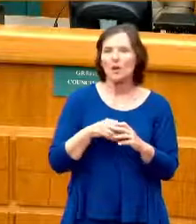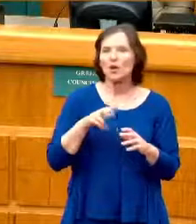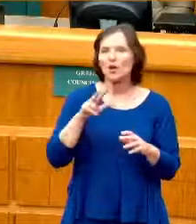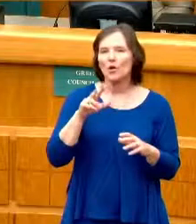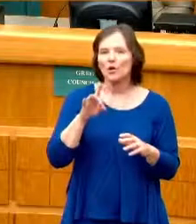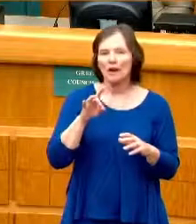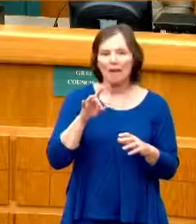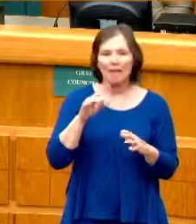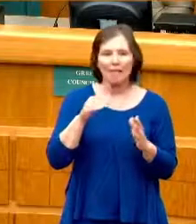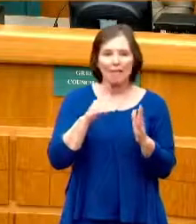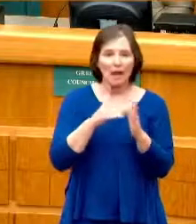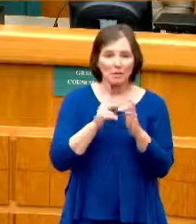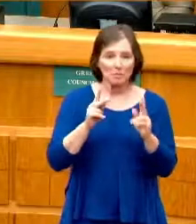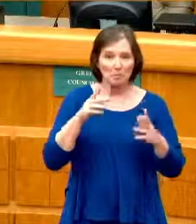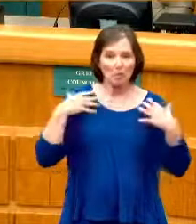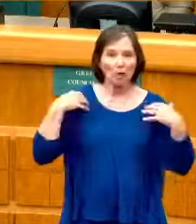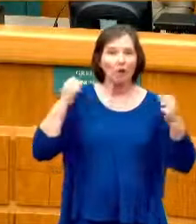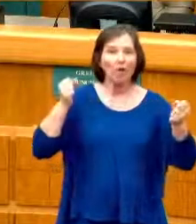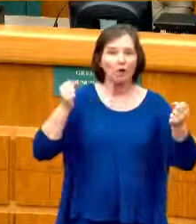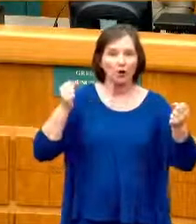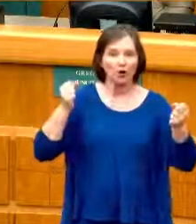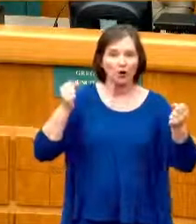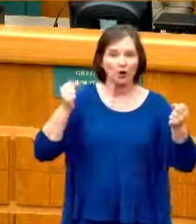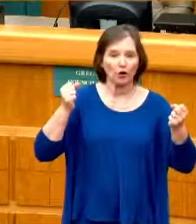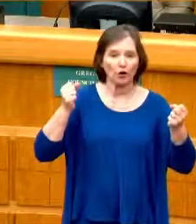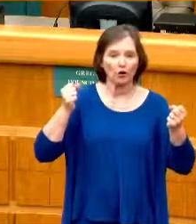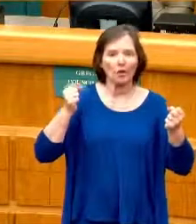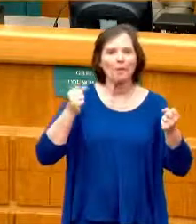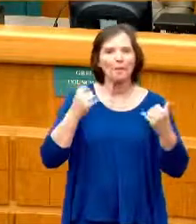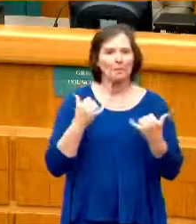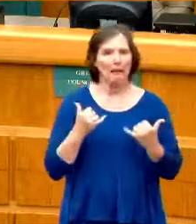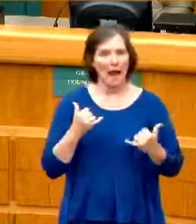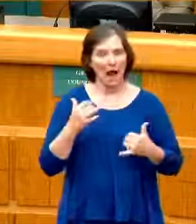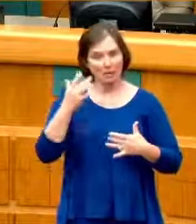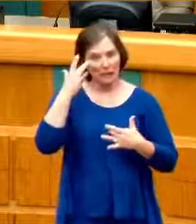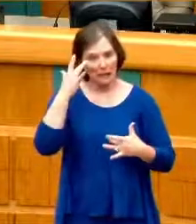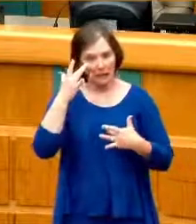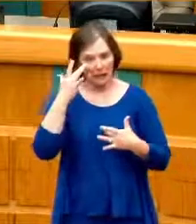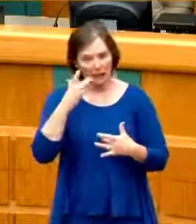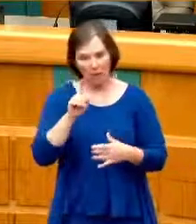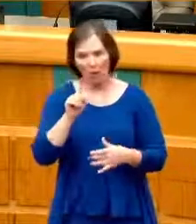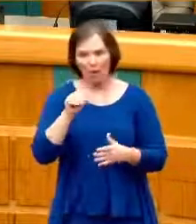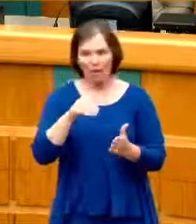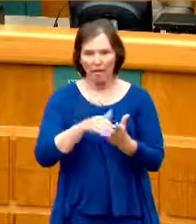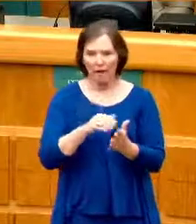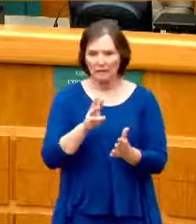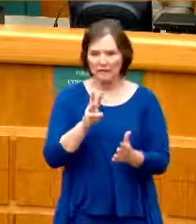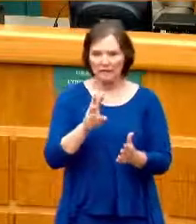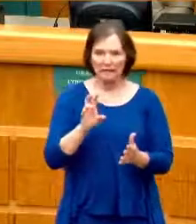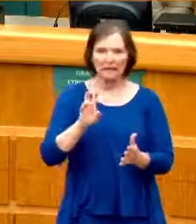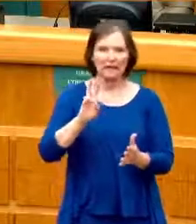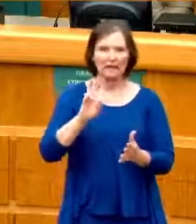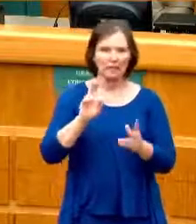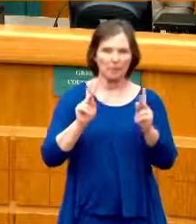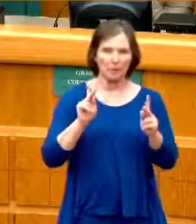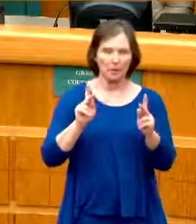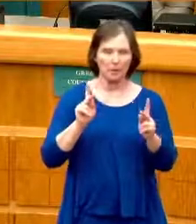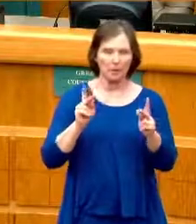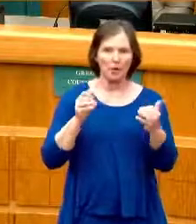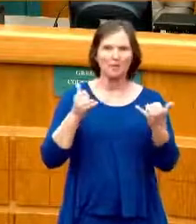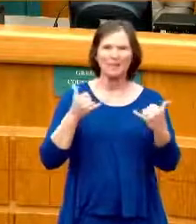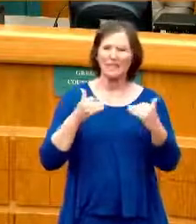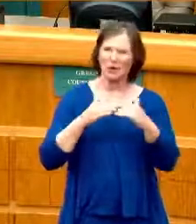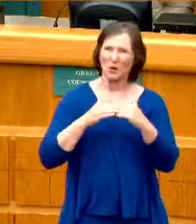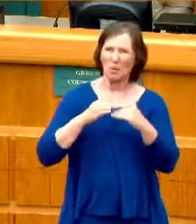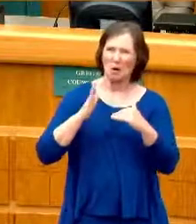38,383 people have recovered. And for active cases, we have 1,067. So we're still over the